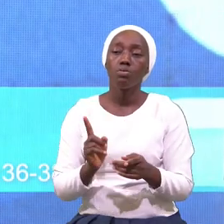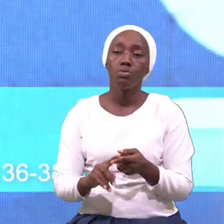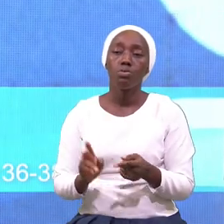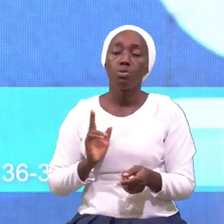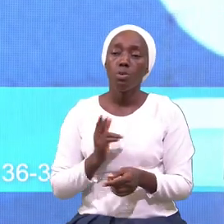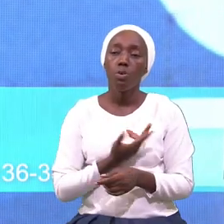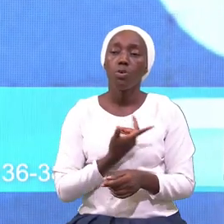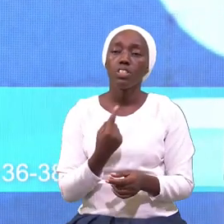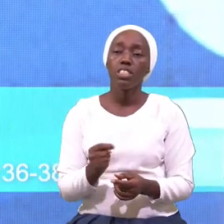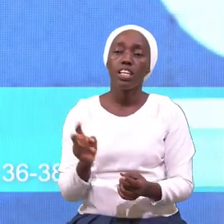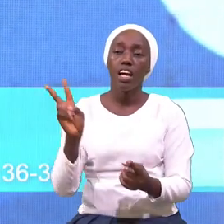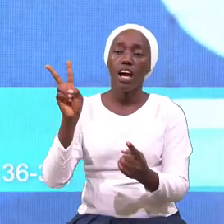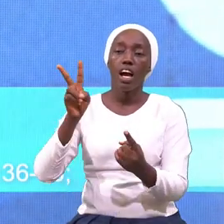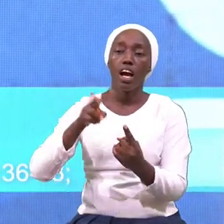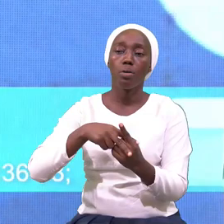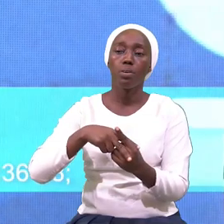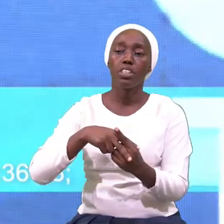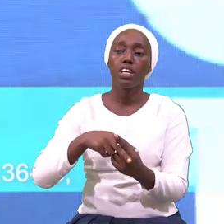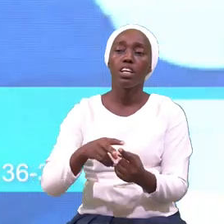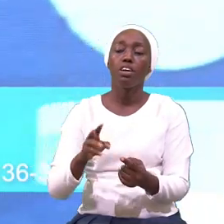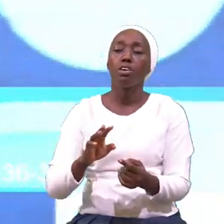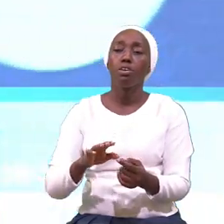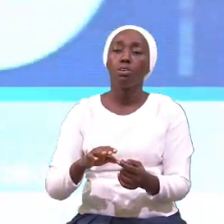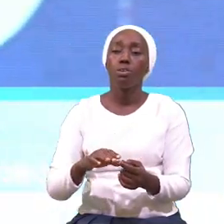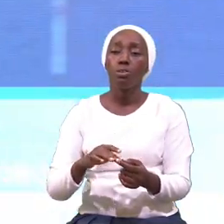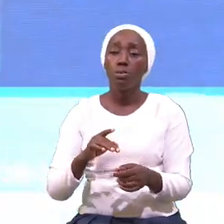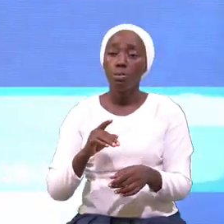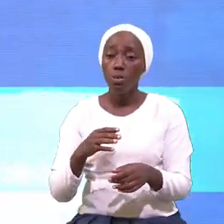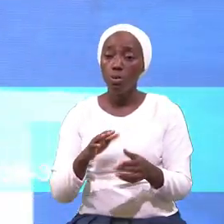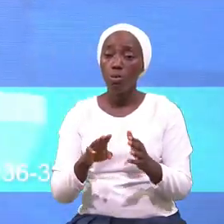appointed weeks of the harvest.